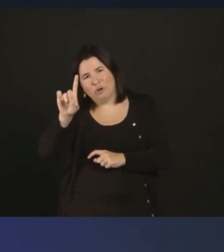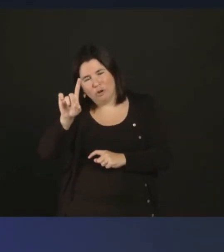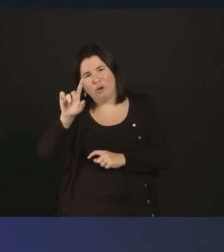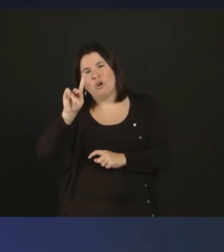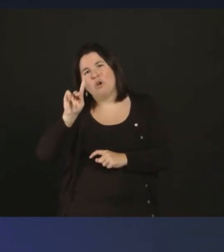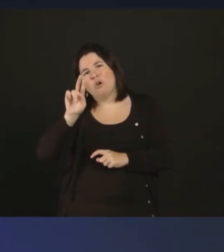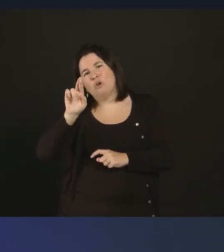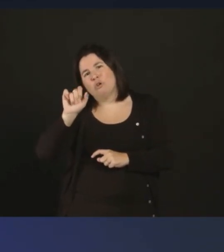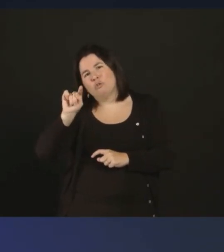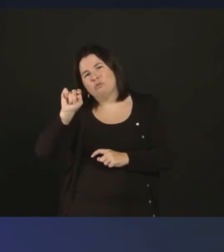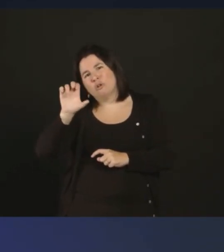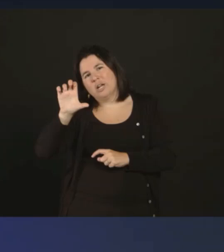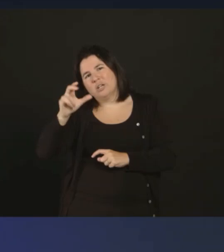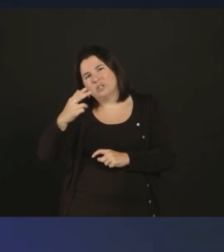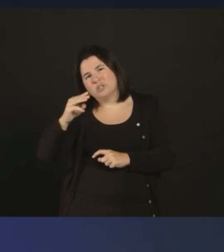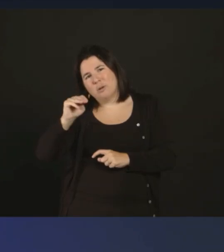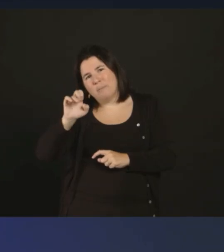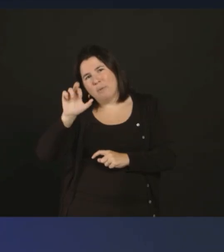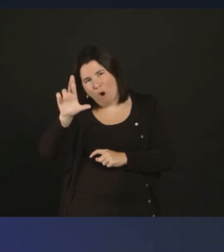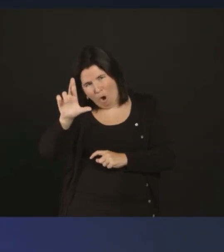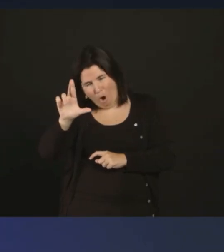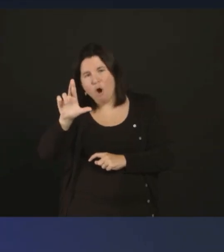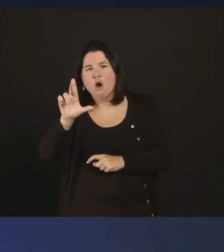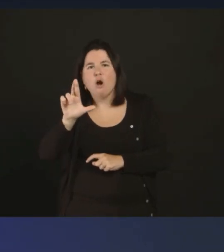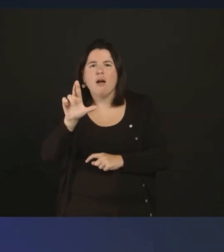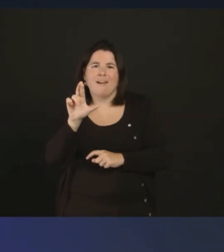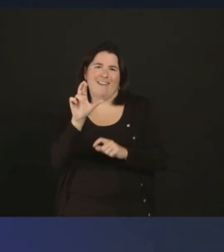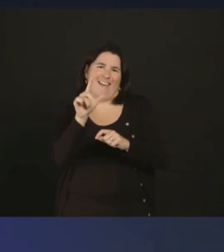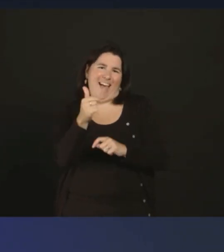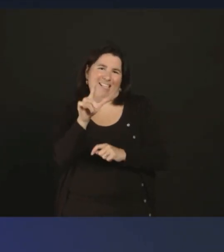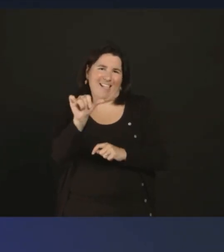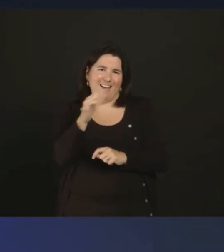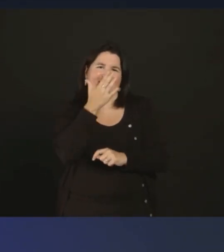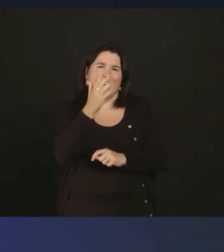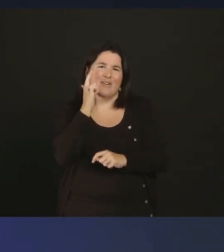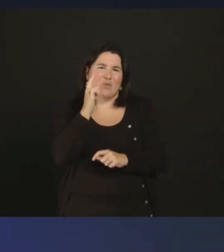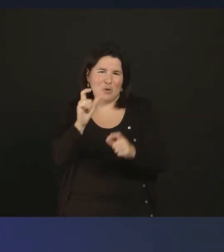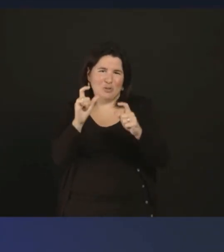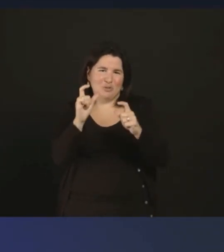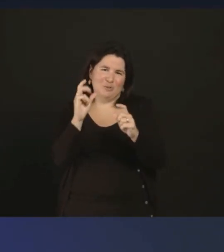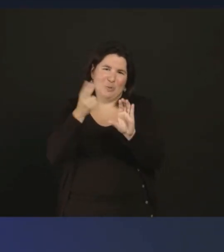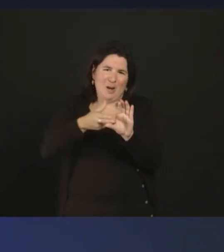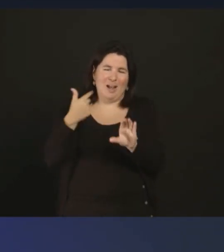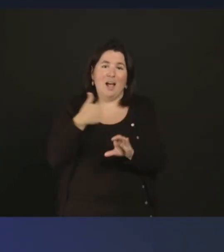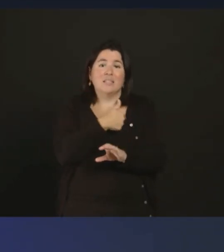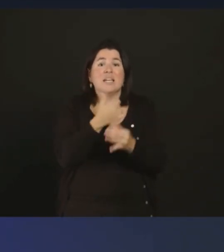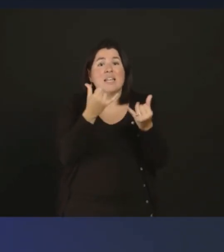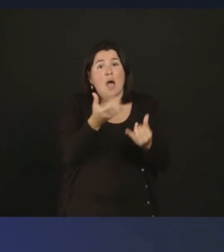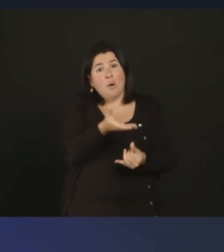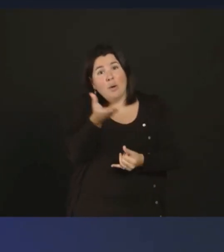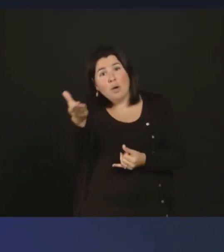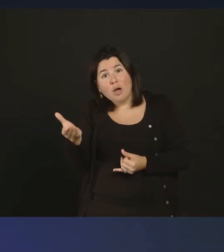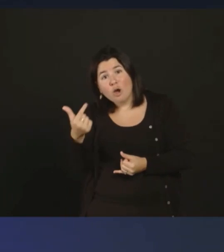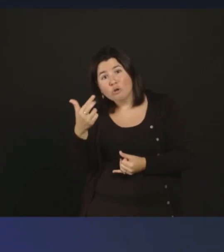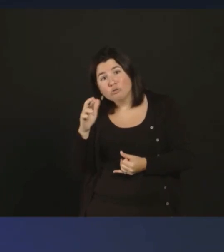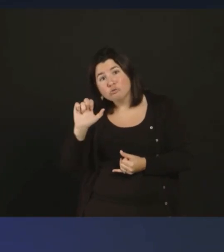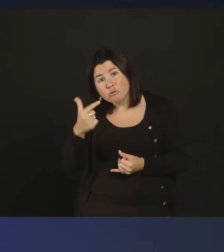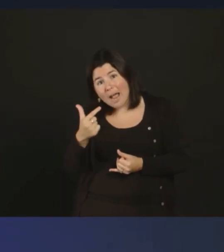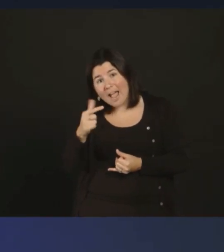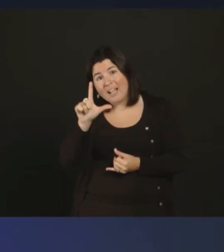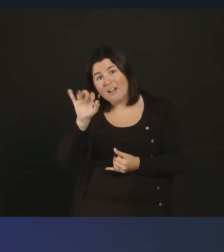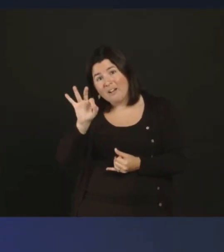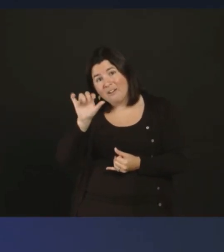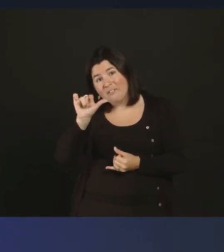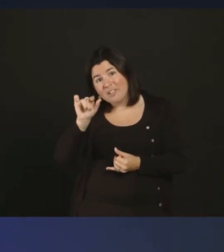And now, let's hear from a great friend of Hearing, Speech, and Deaf Center, Greg Flannery. You may recall